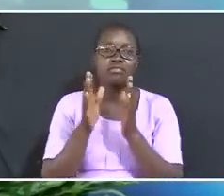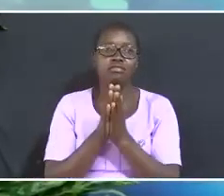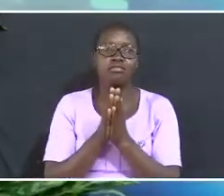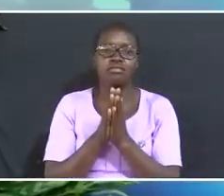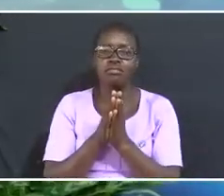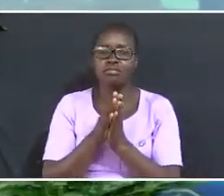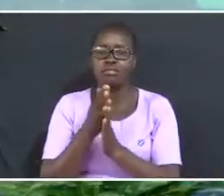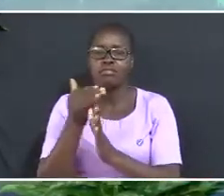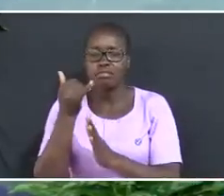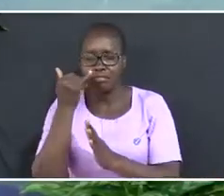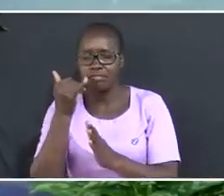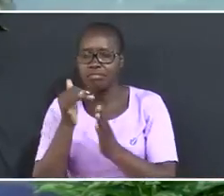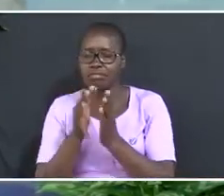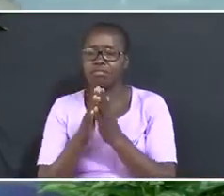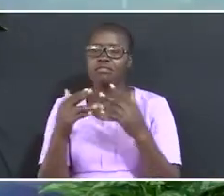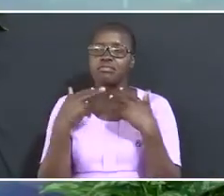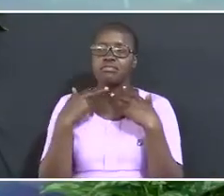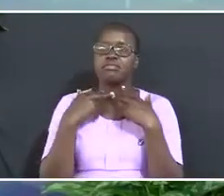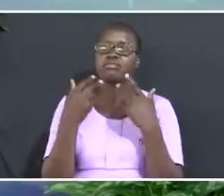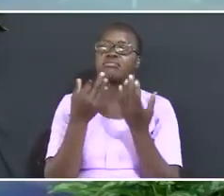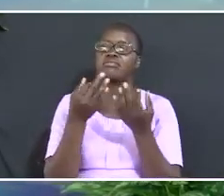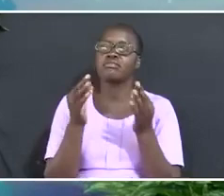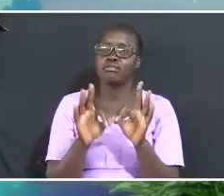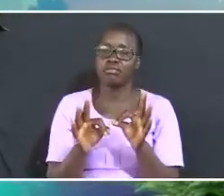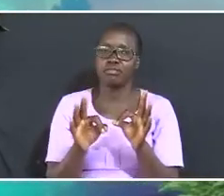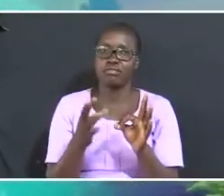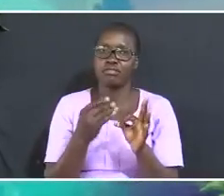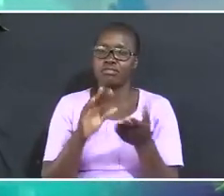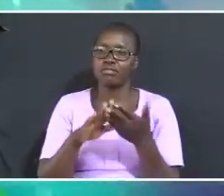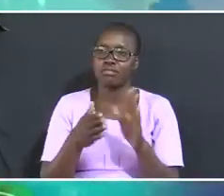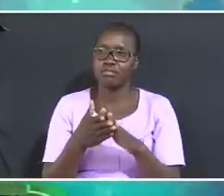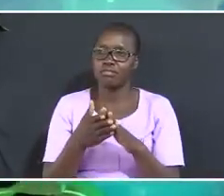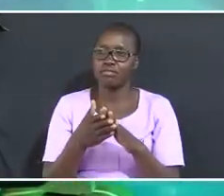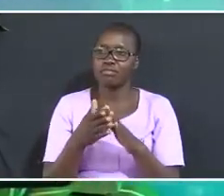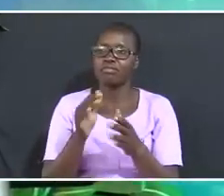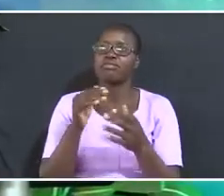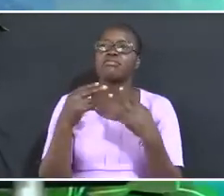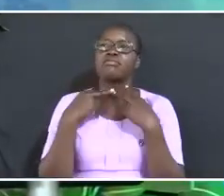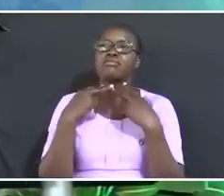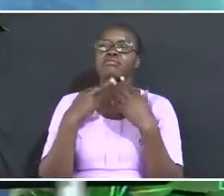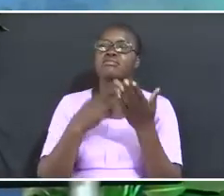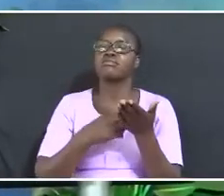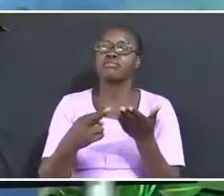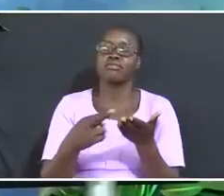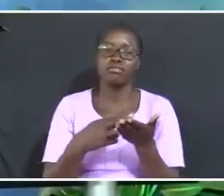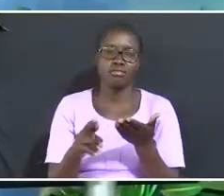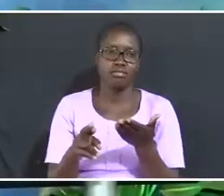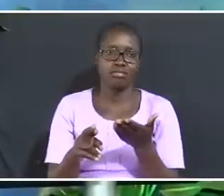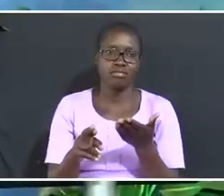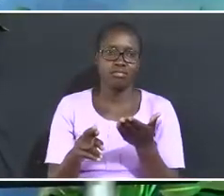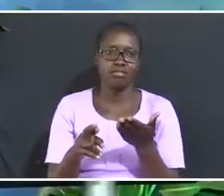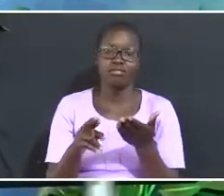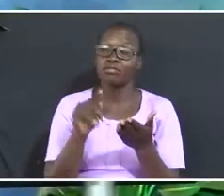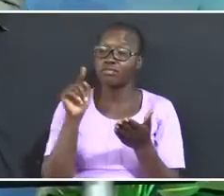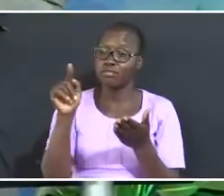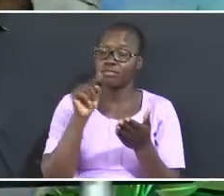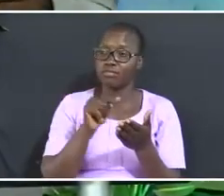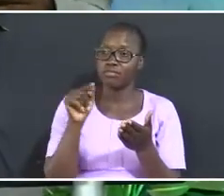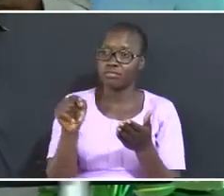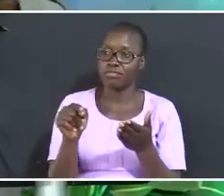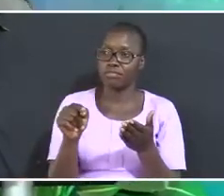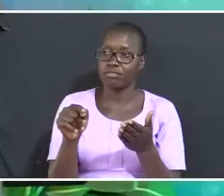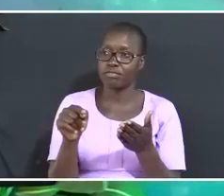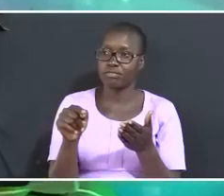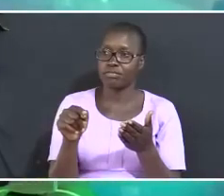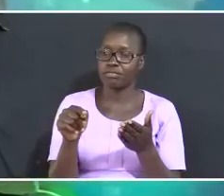addictions and enslavement, you are free and you become a slave of righteousness. Therefore,